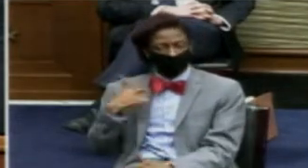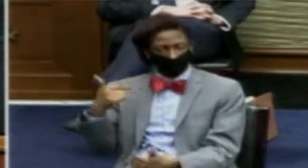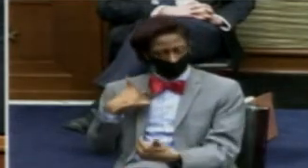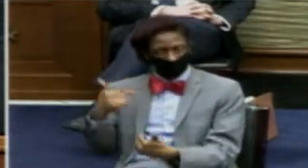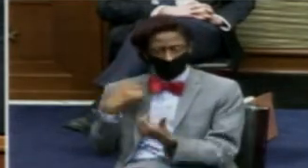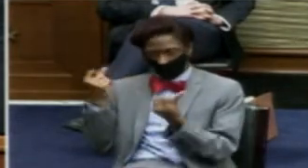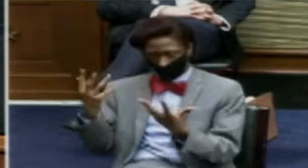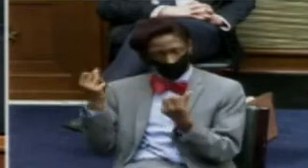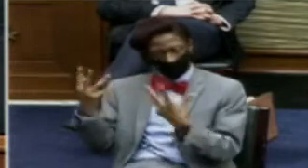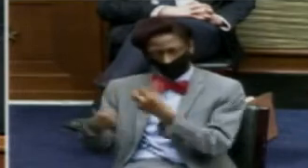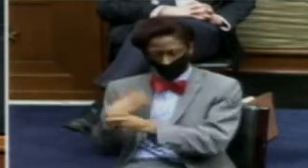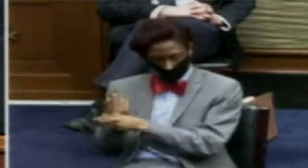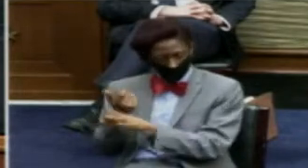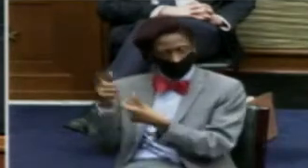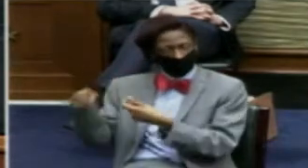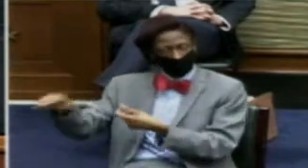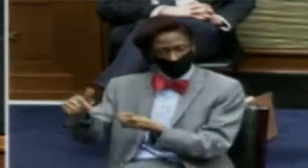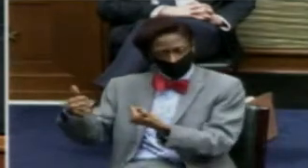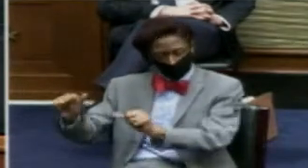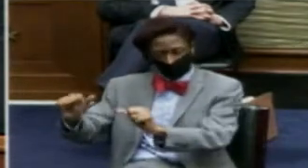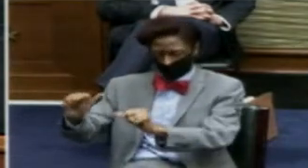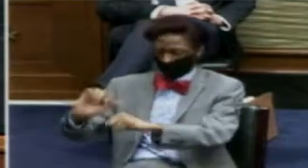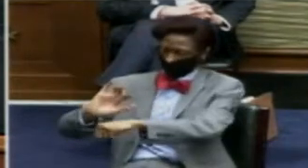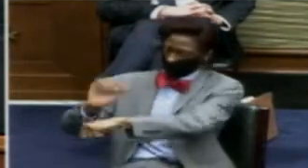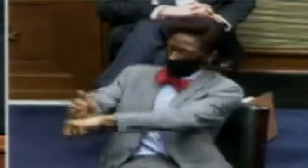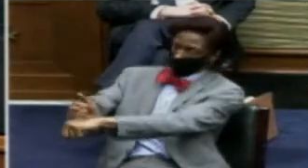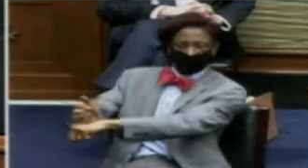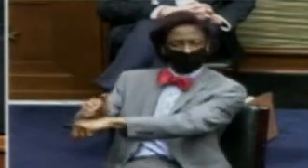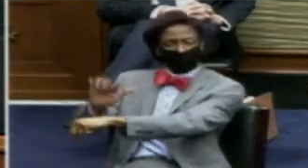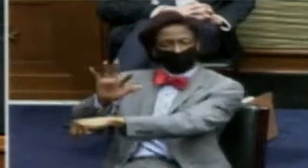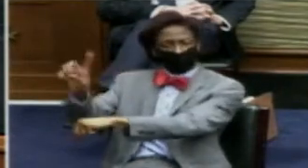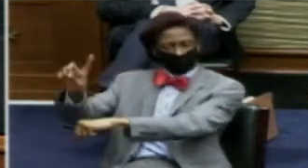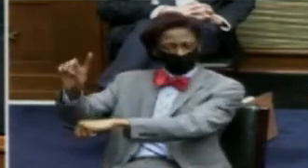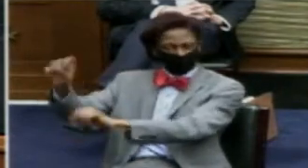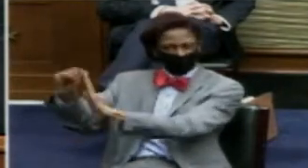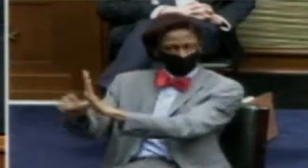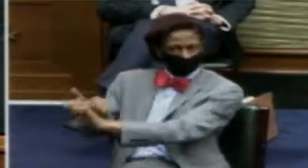many years to create the 51st state there.